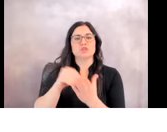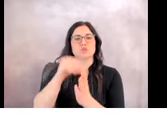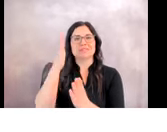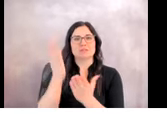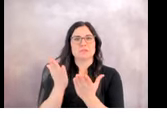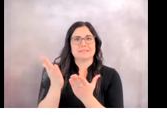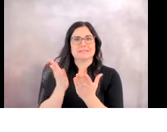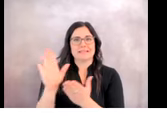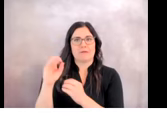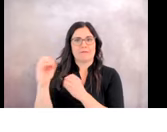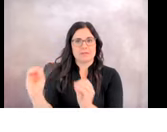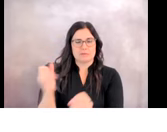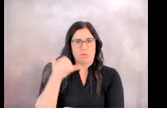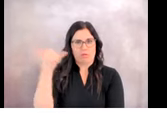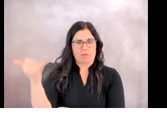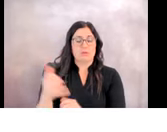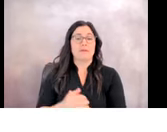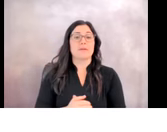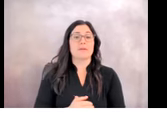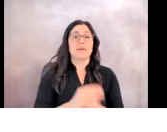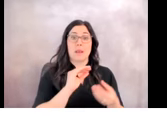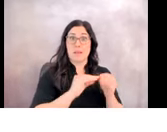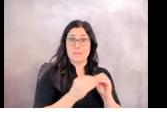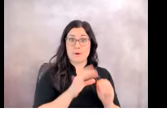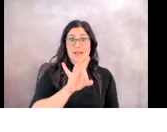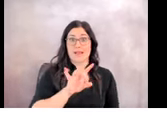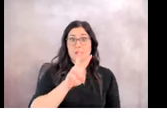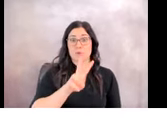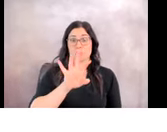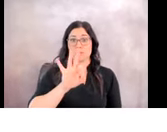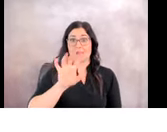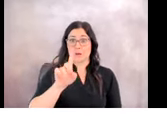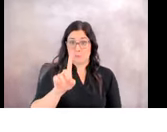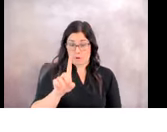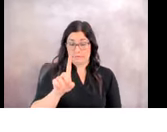Yes. Our direct extension is 8291.